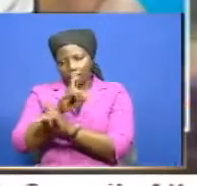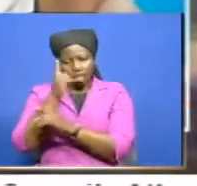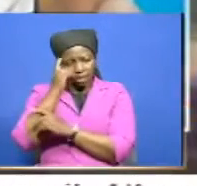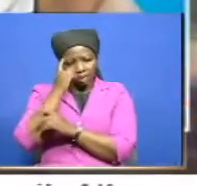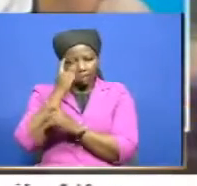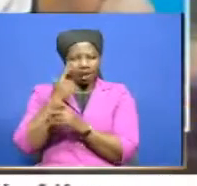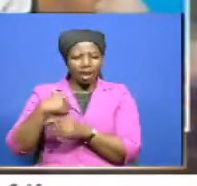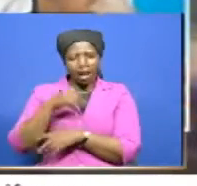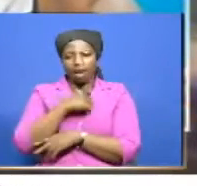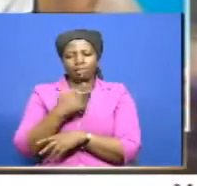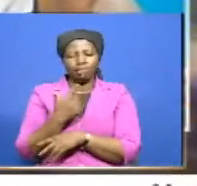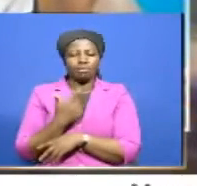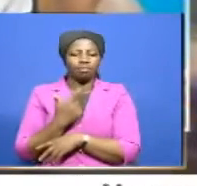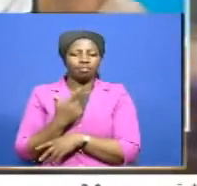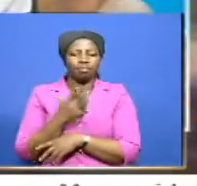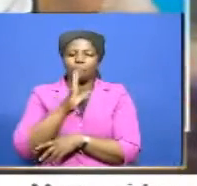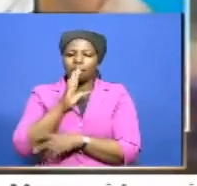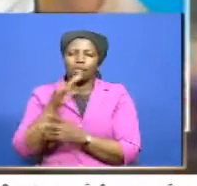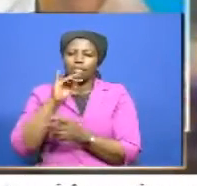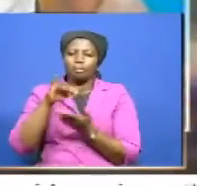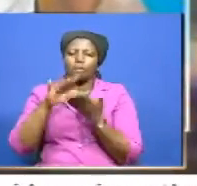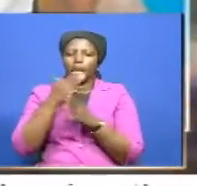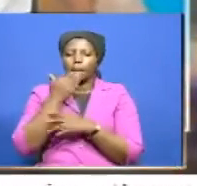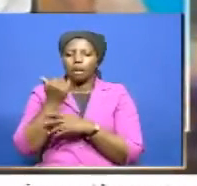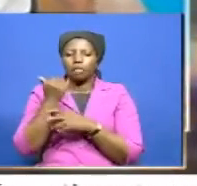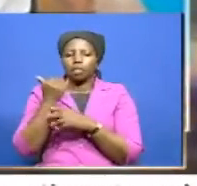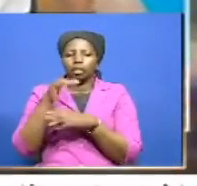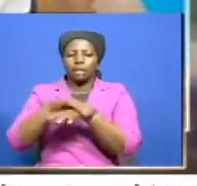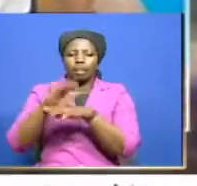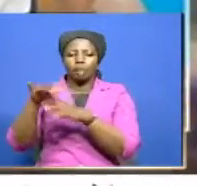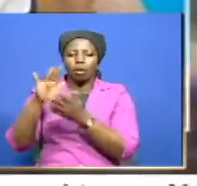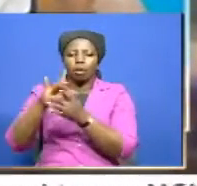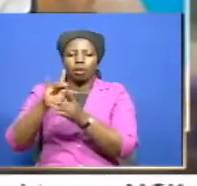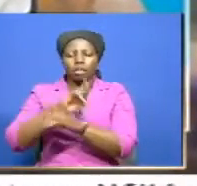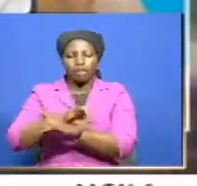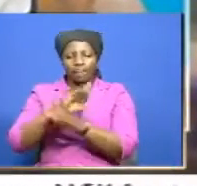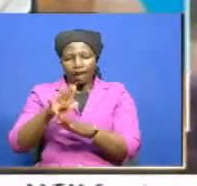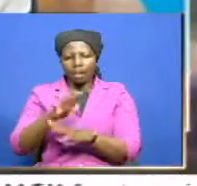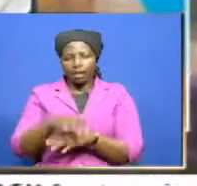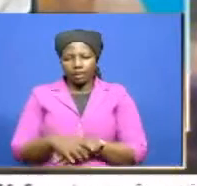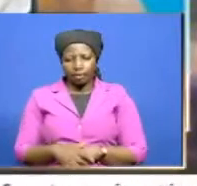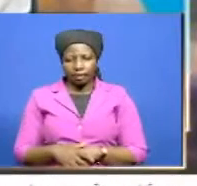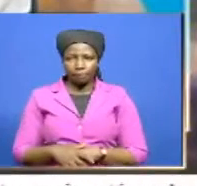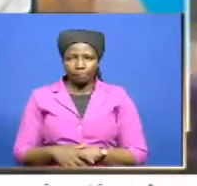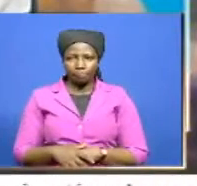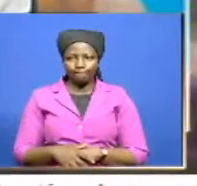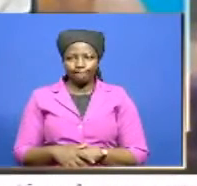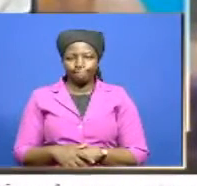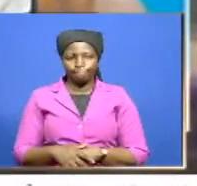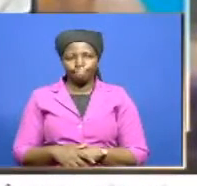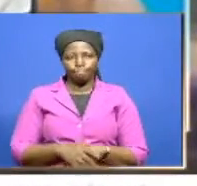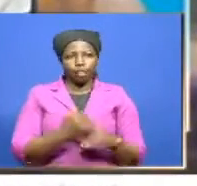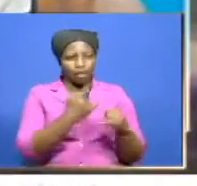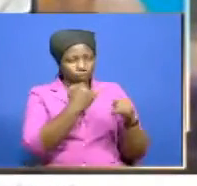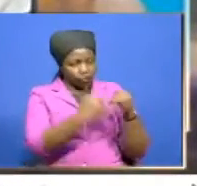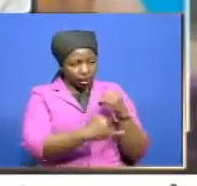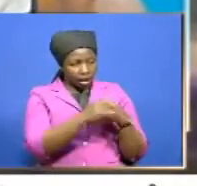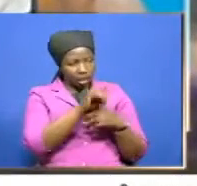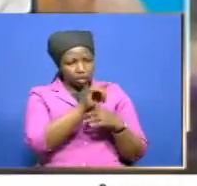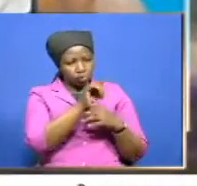bit more consistent in drawing in defenders and putting our players in space. And finally, what